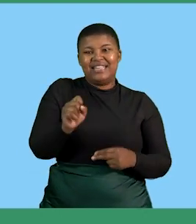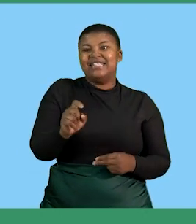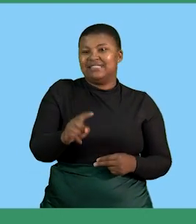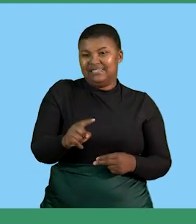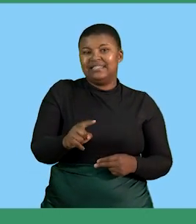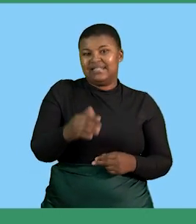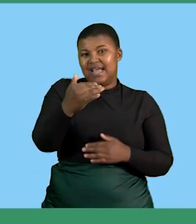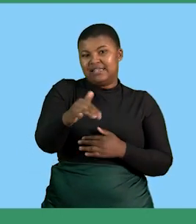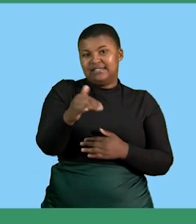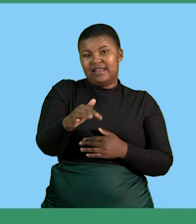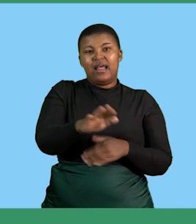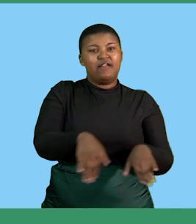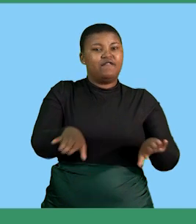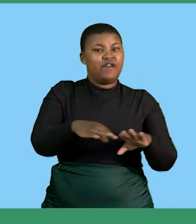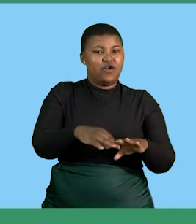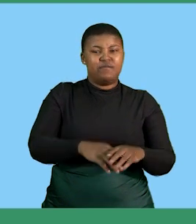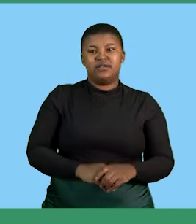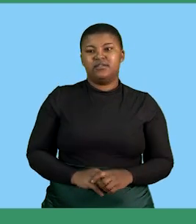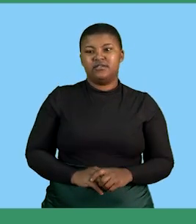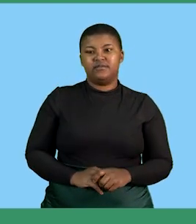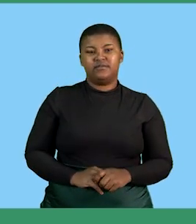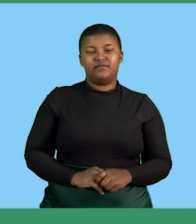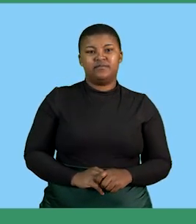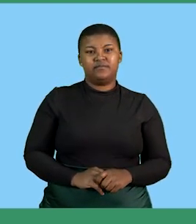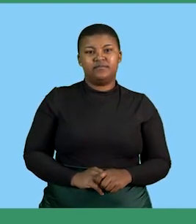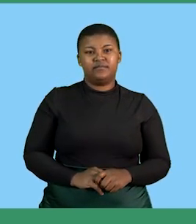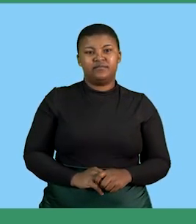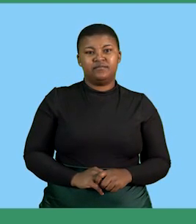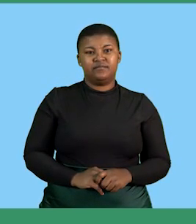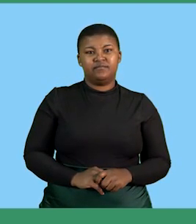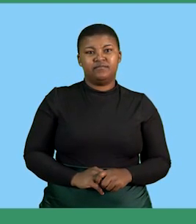environment and one of the components being the consumers.